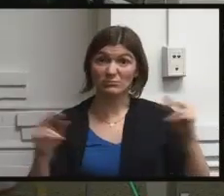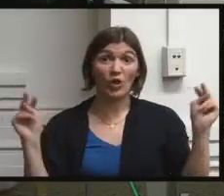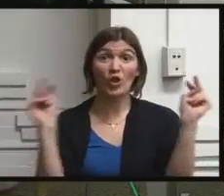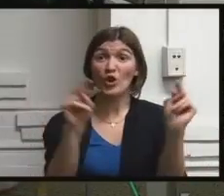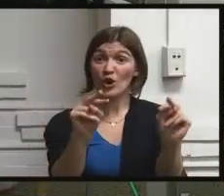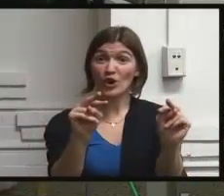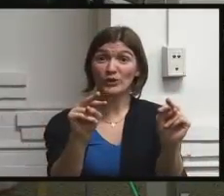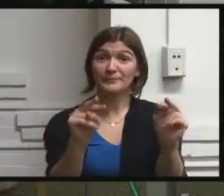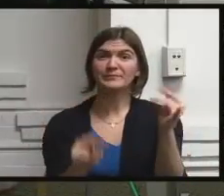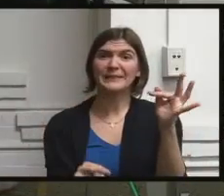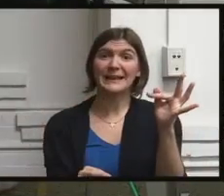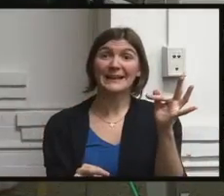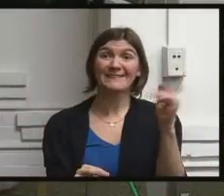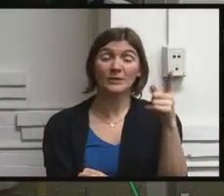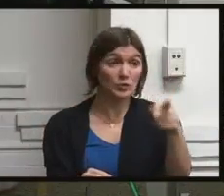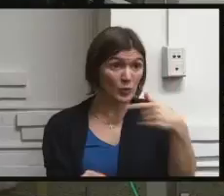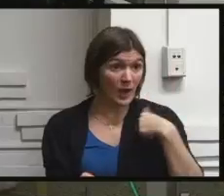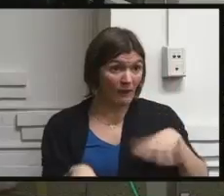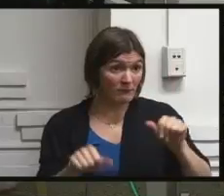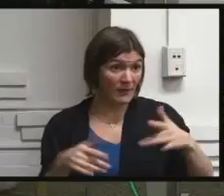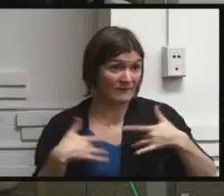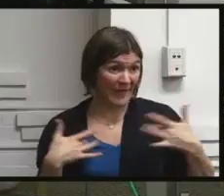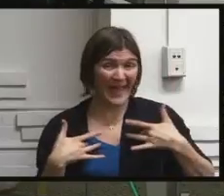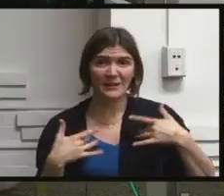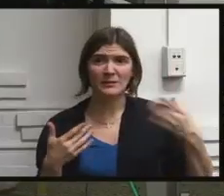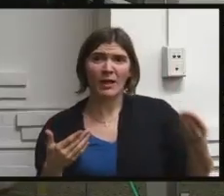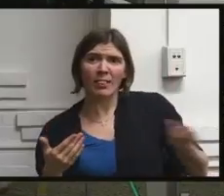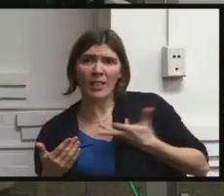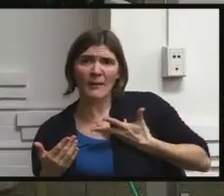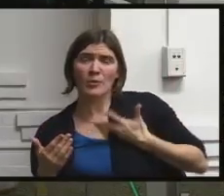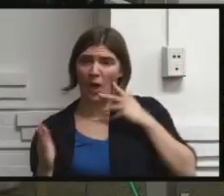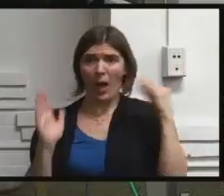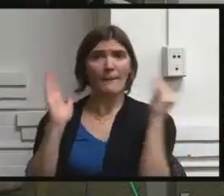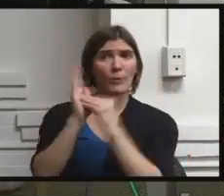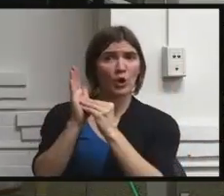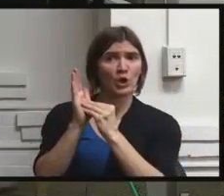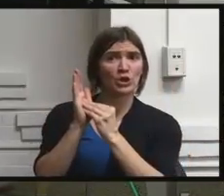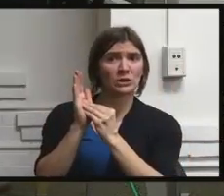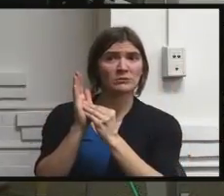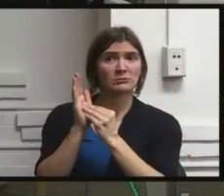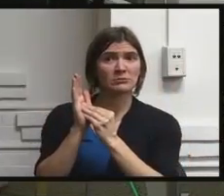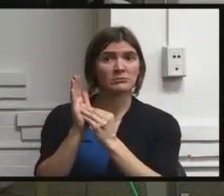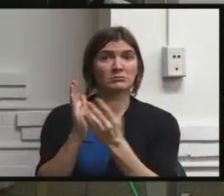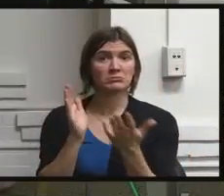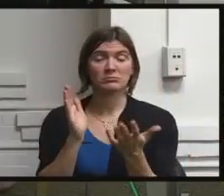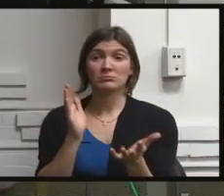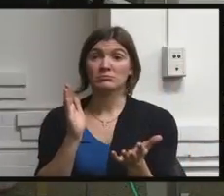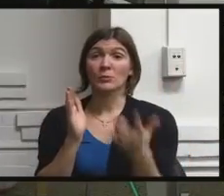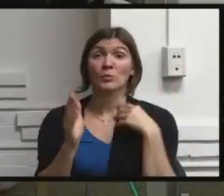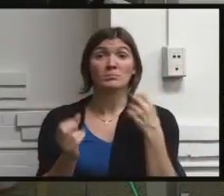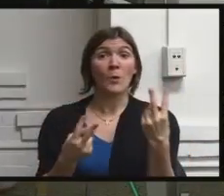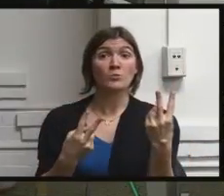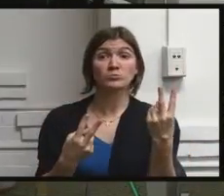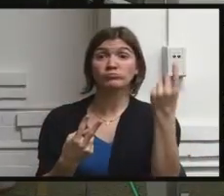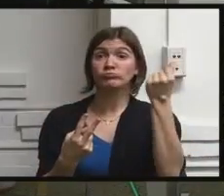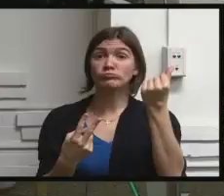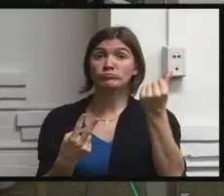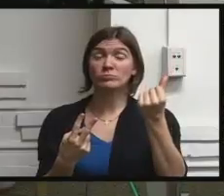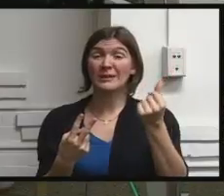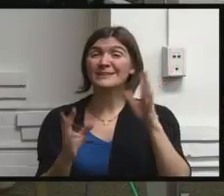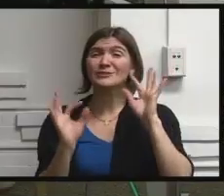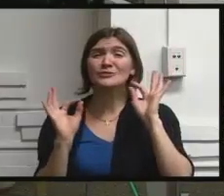people, if they have an event, to get it to us. And we'll get it posted. It is